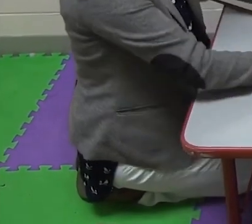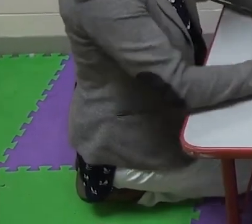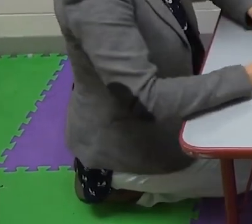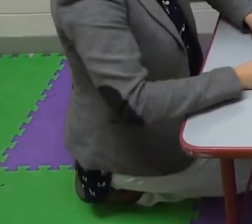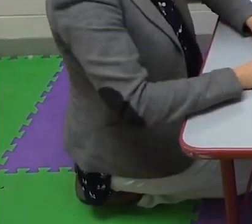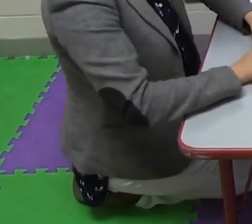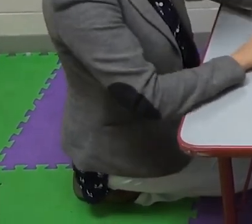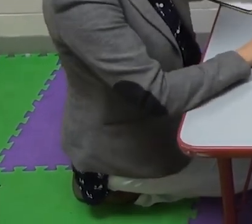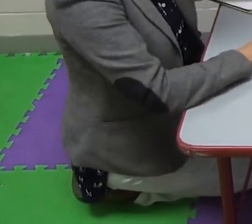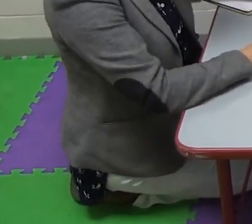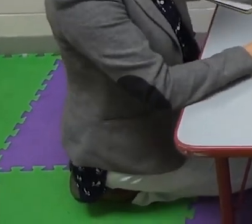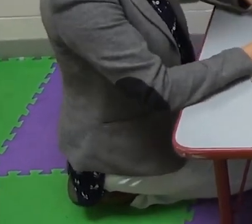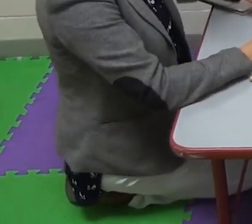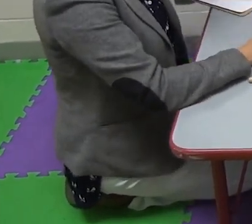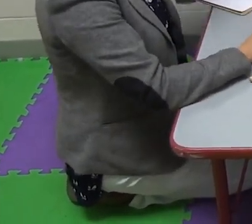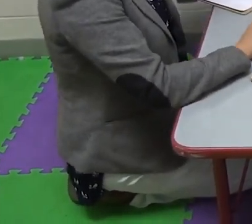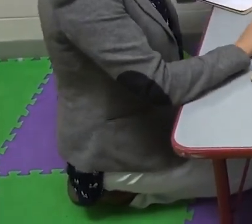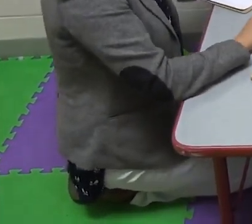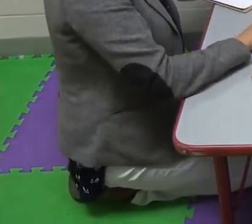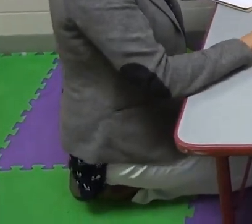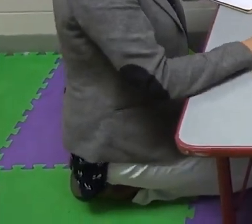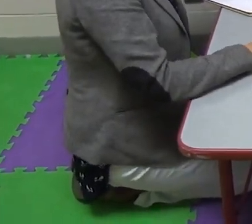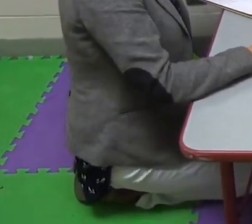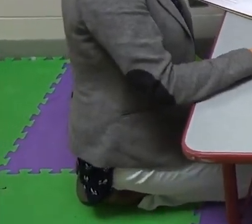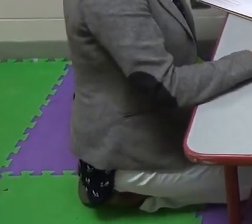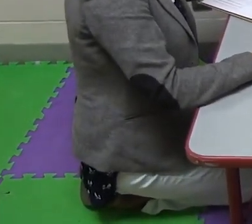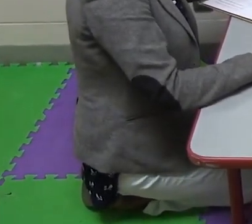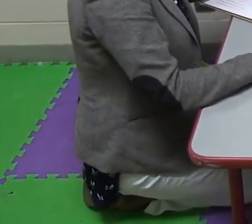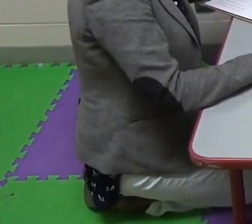You picked dinosaur. Cool.